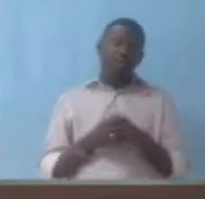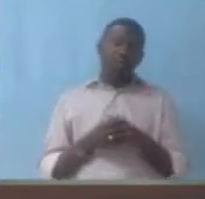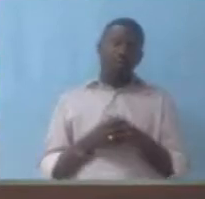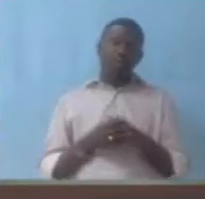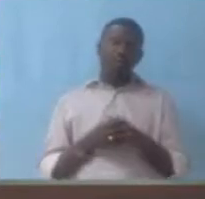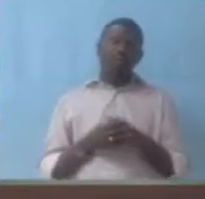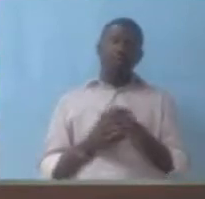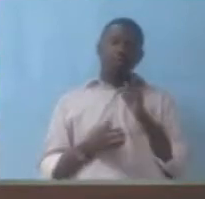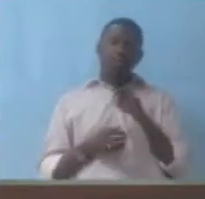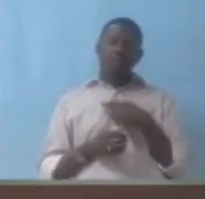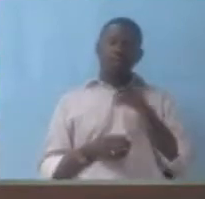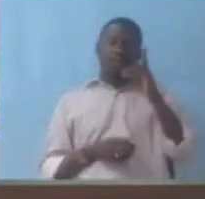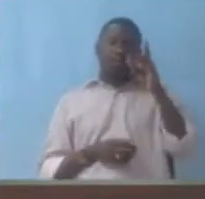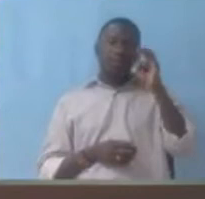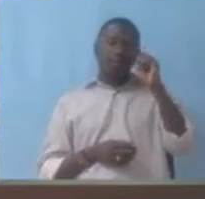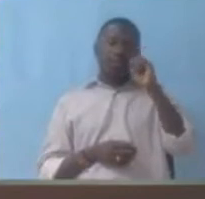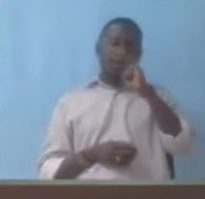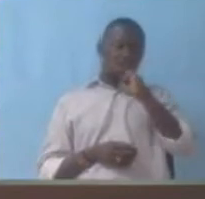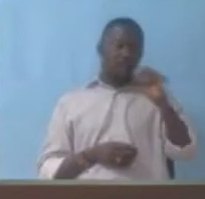Where the decreased law during the